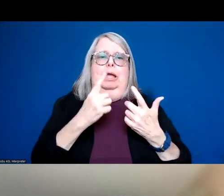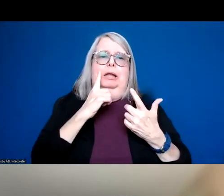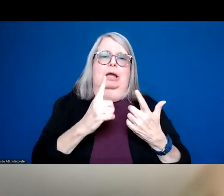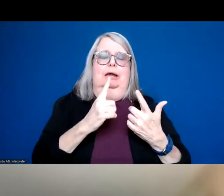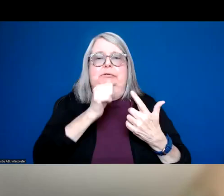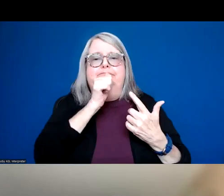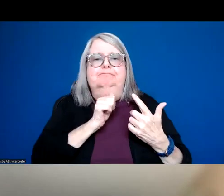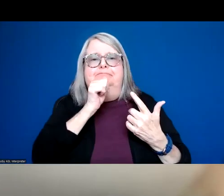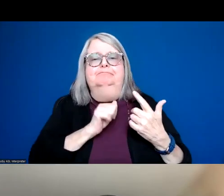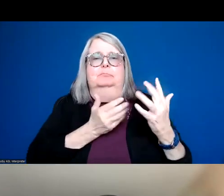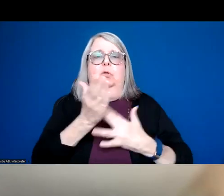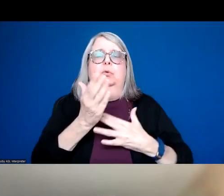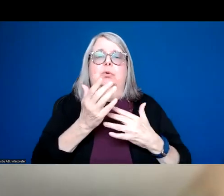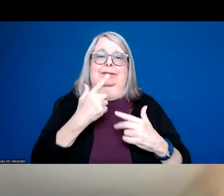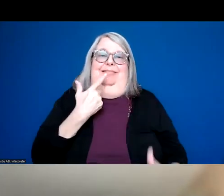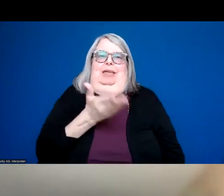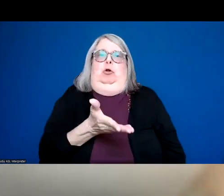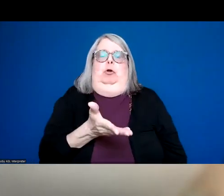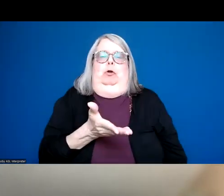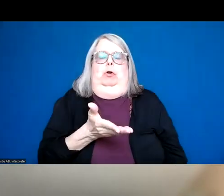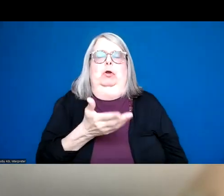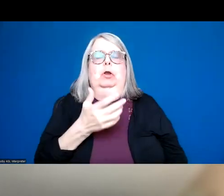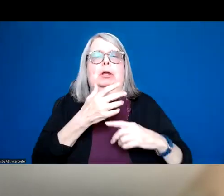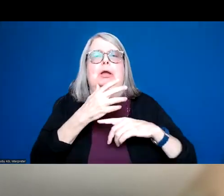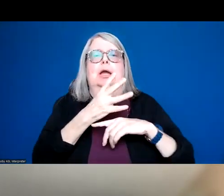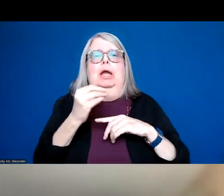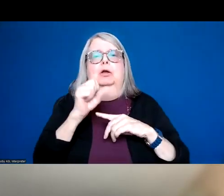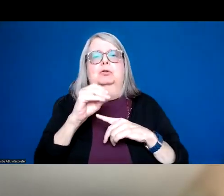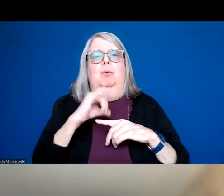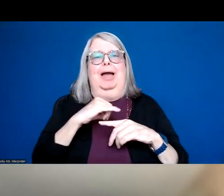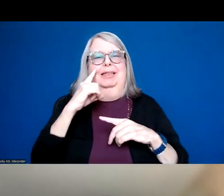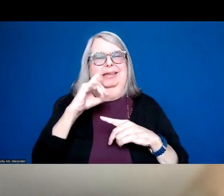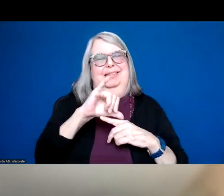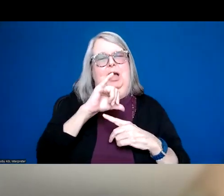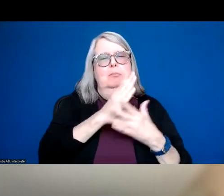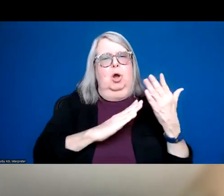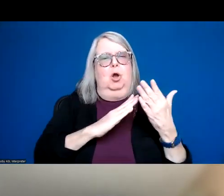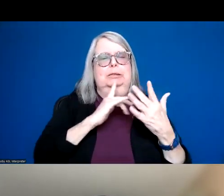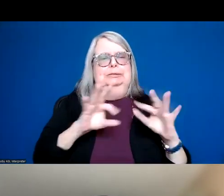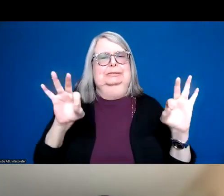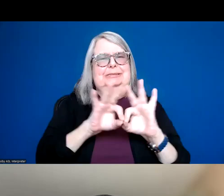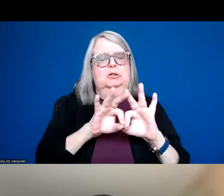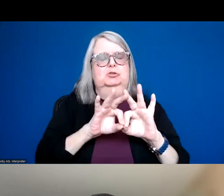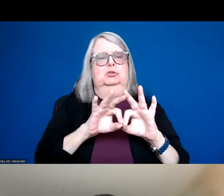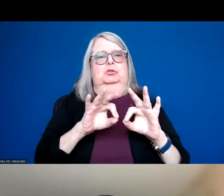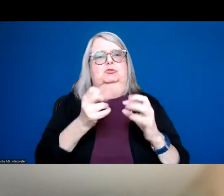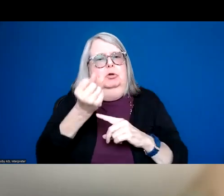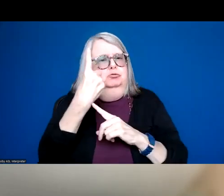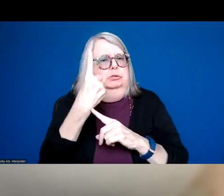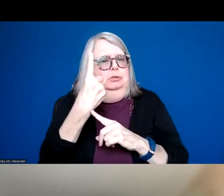time is there. And so I think that part is essential and critical to